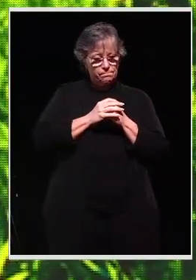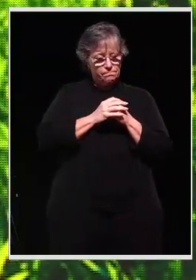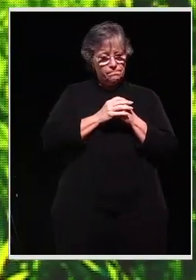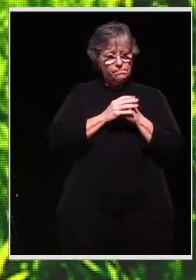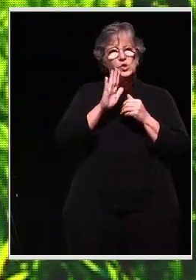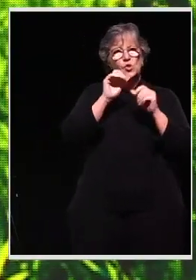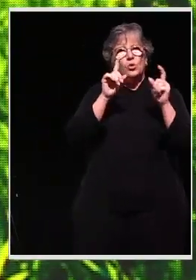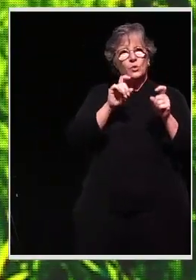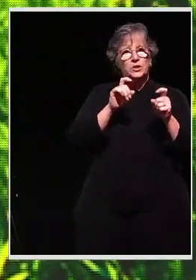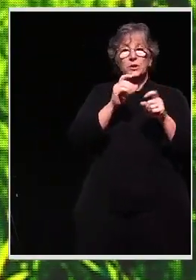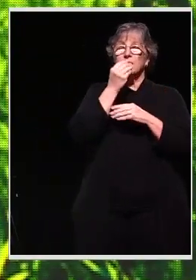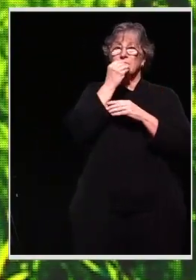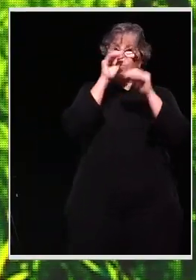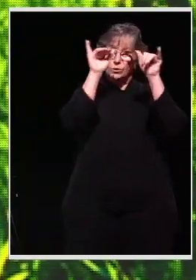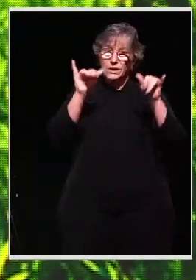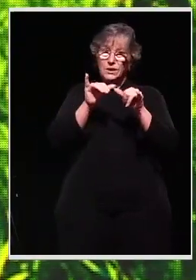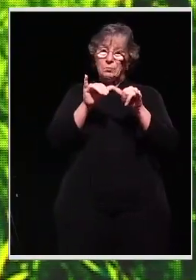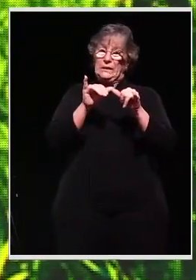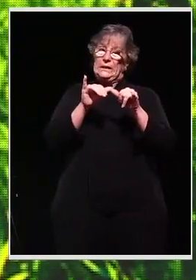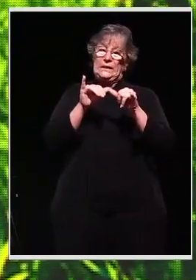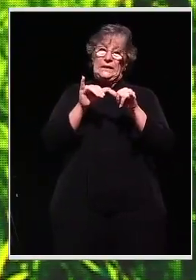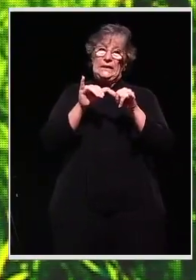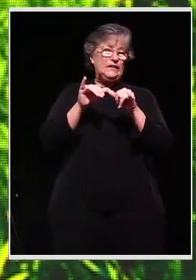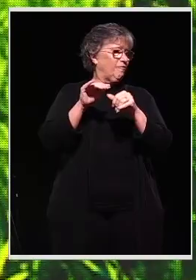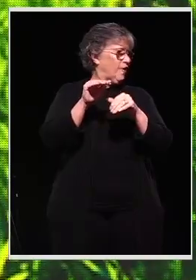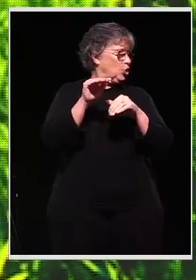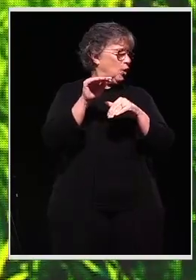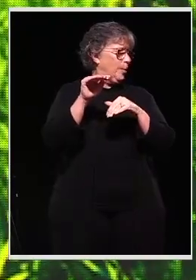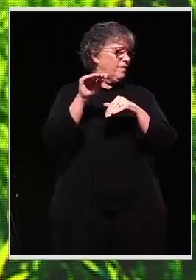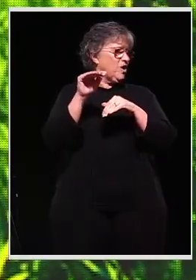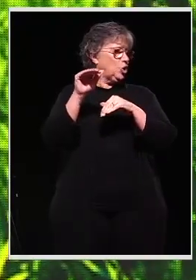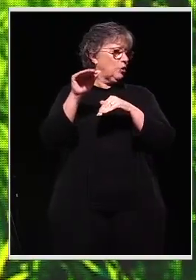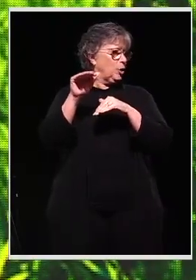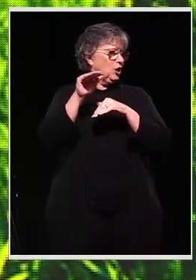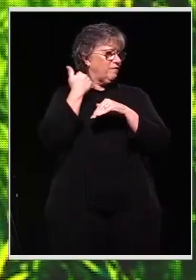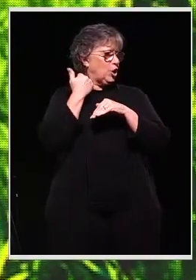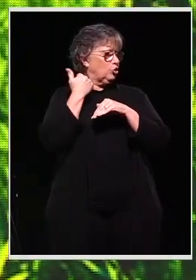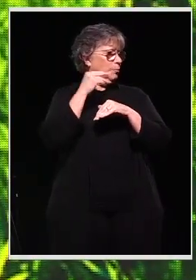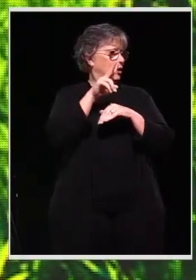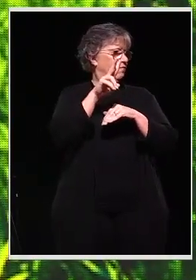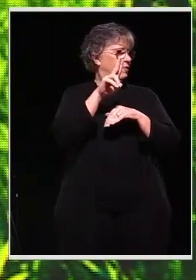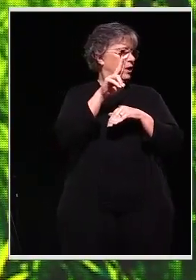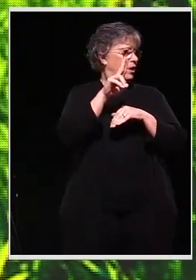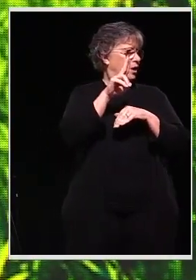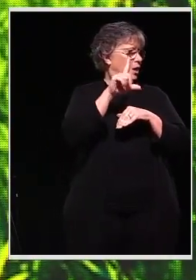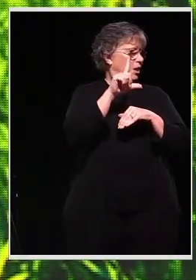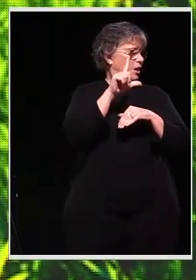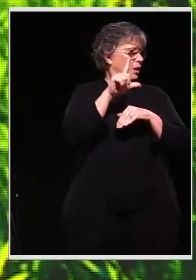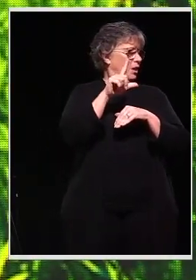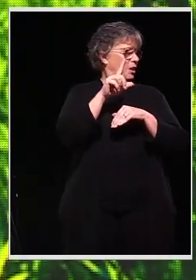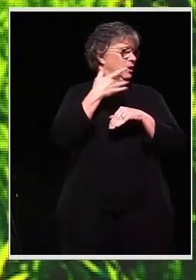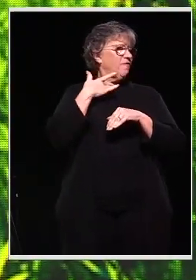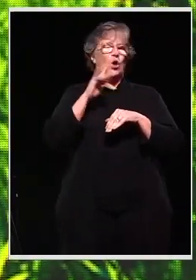The food system is vulnerable, but it also can be the most powerful weapon in the battle against climate change. And my own